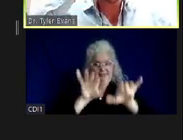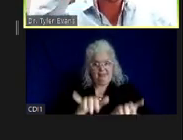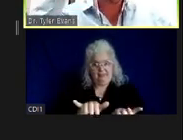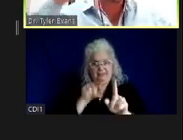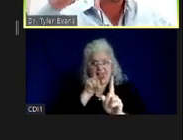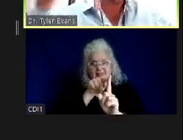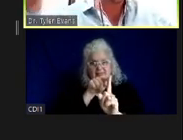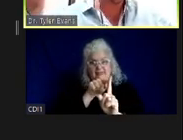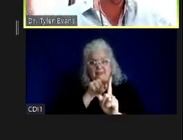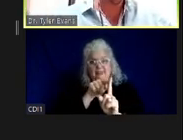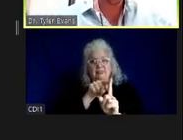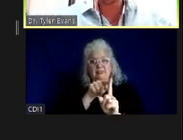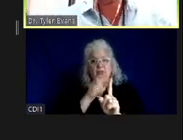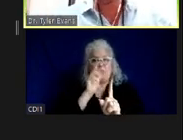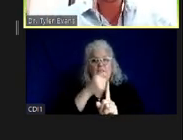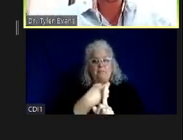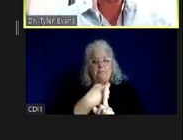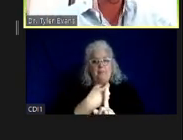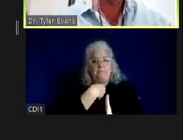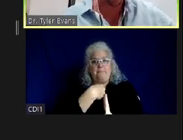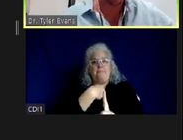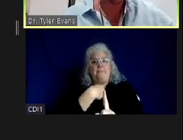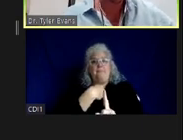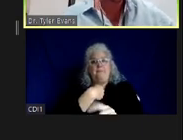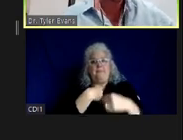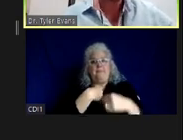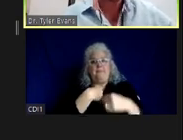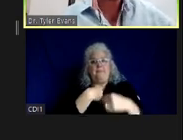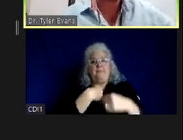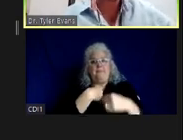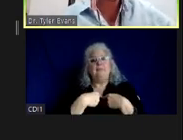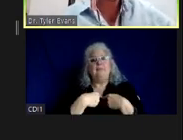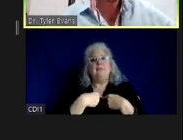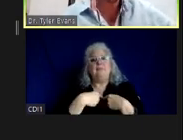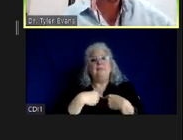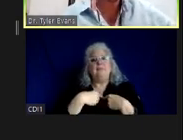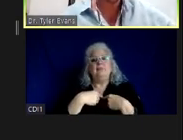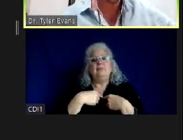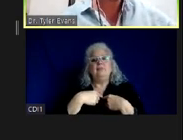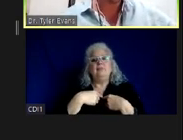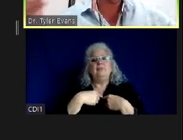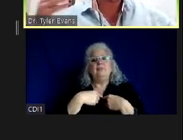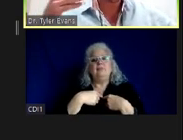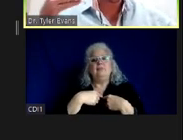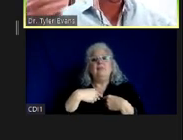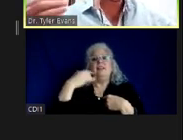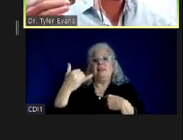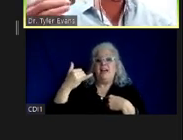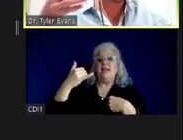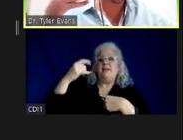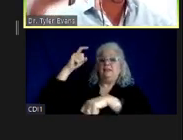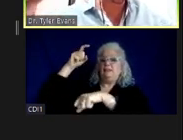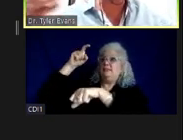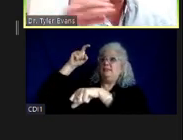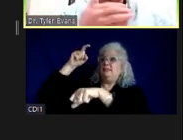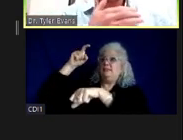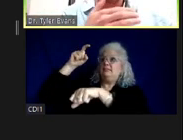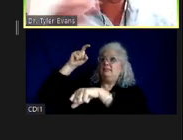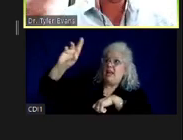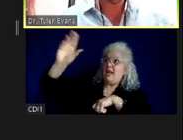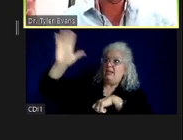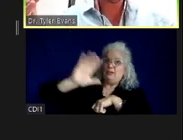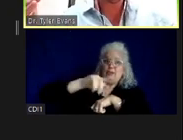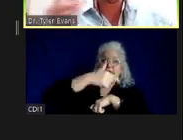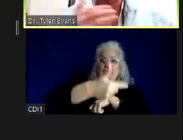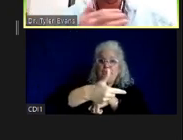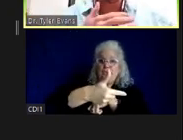and you're being told essentially it's your turn. Next slide. And we're getting to that point where we're getting